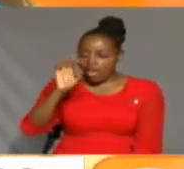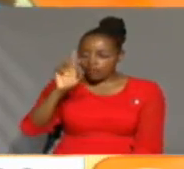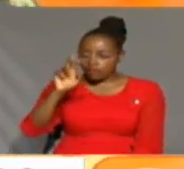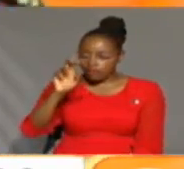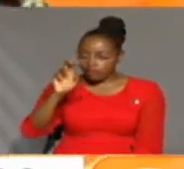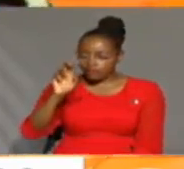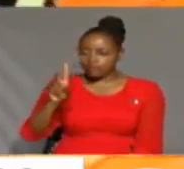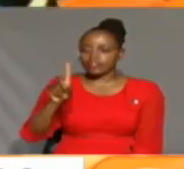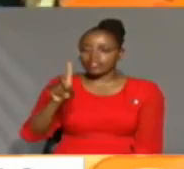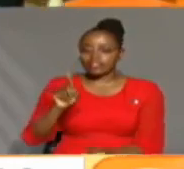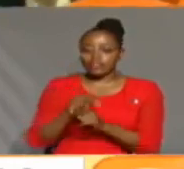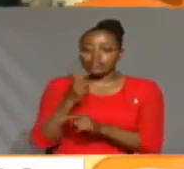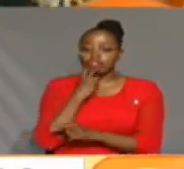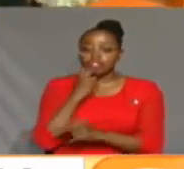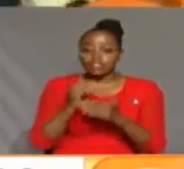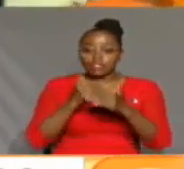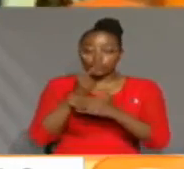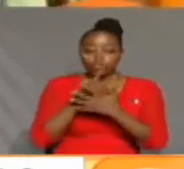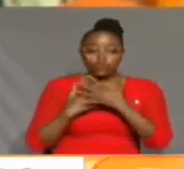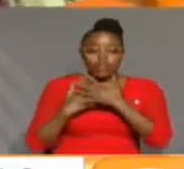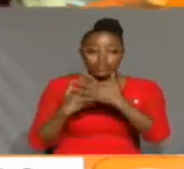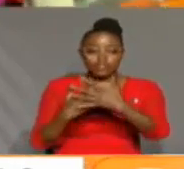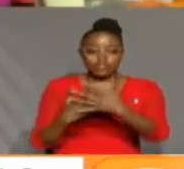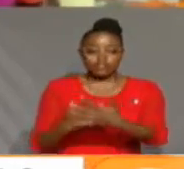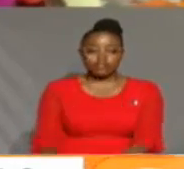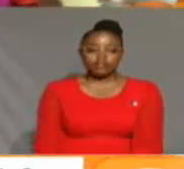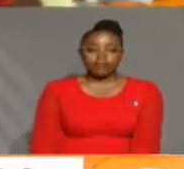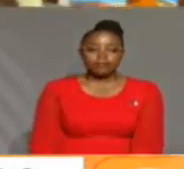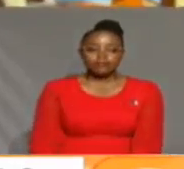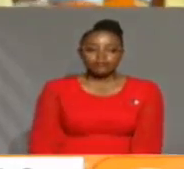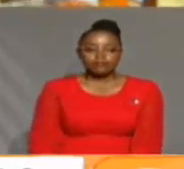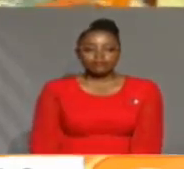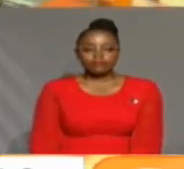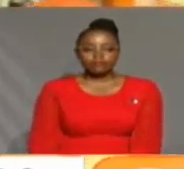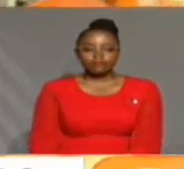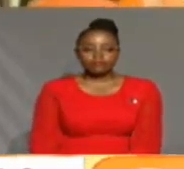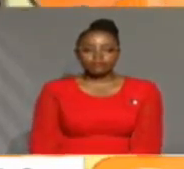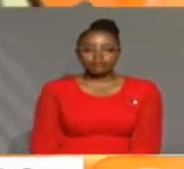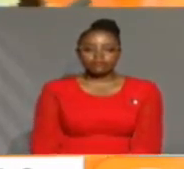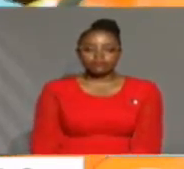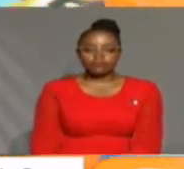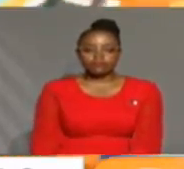appearance next week, Tuesday. Chemutai Goyin, Citizen TV, Makueni.